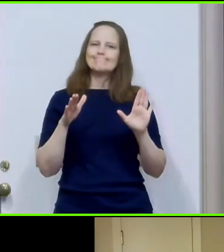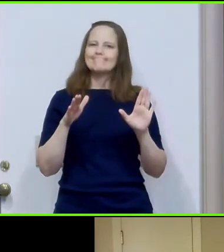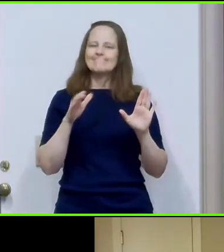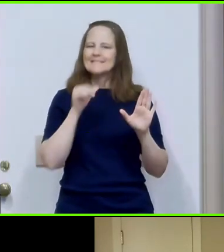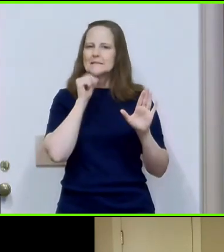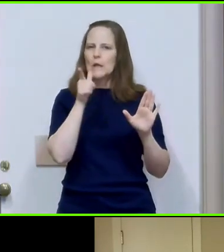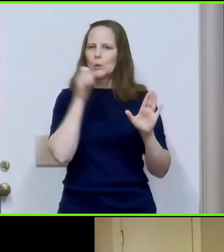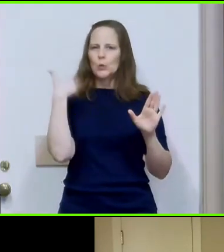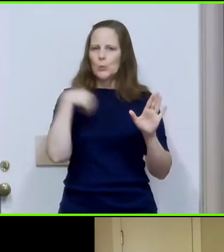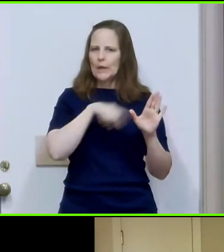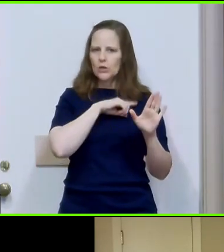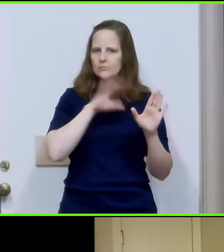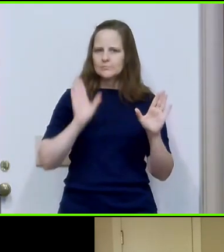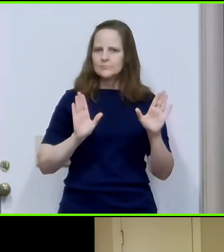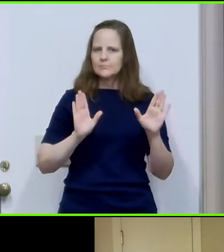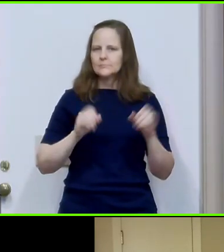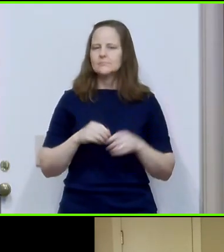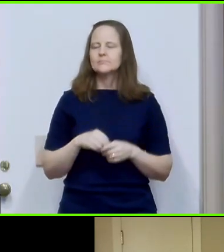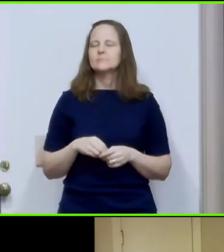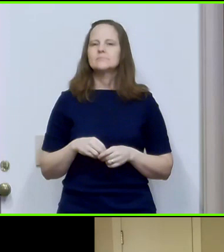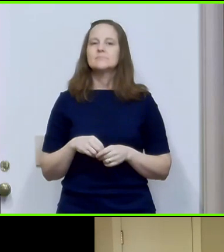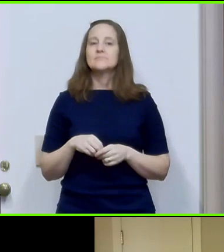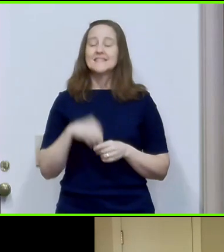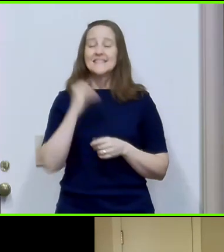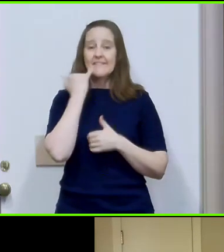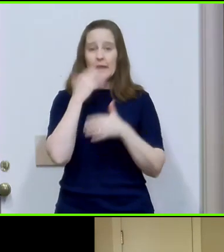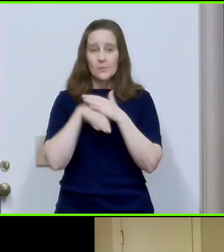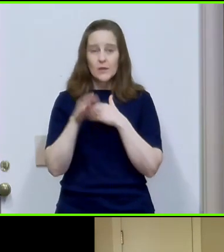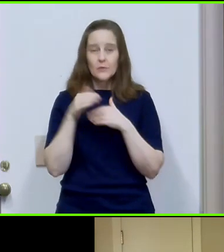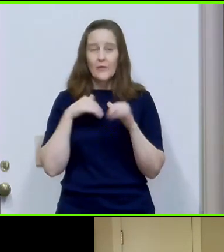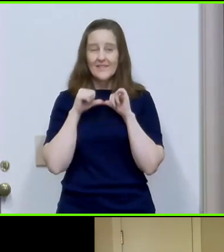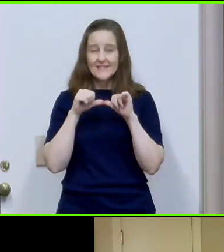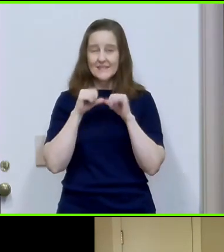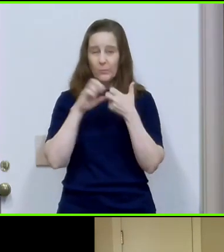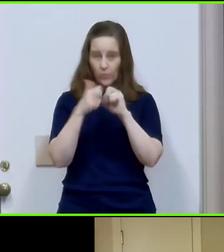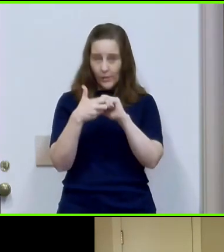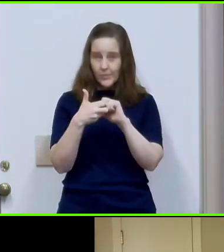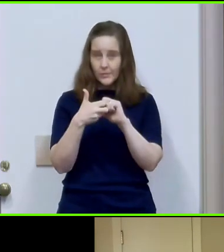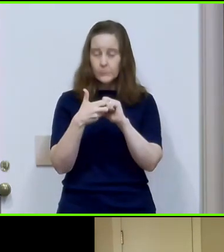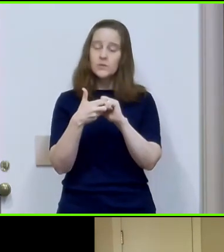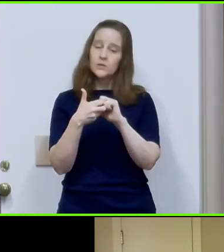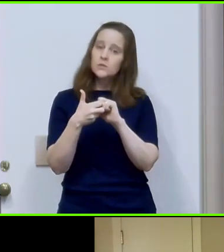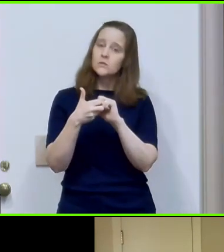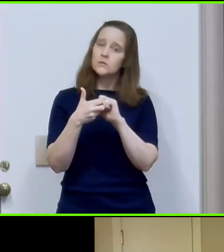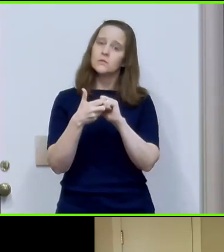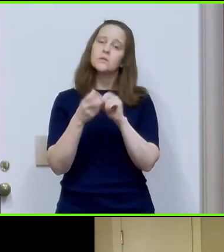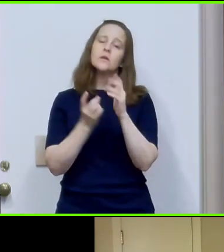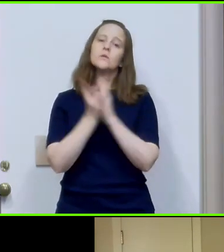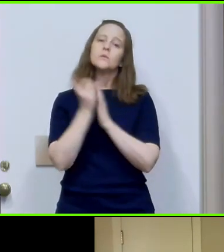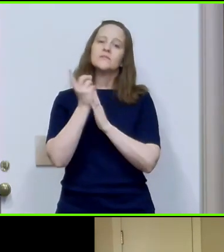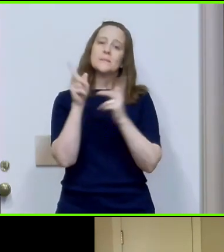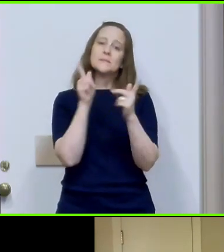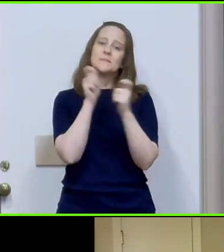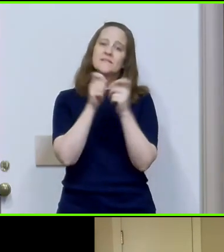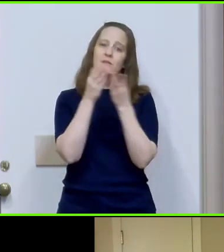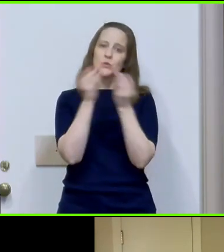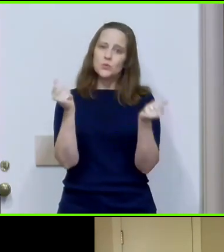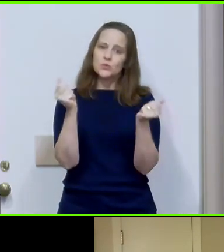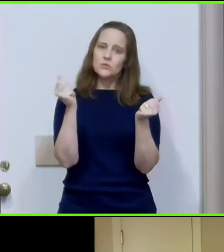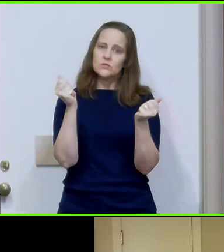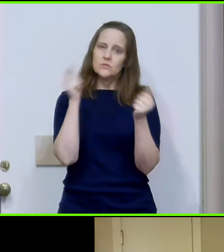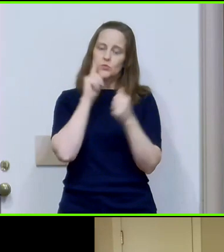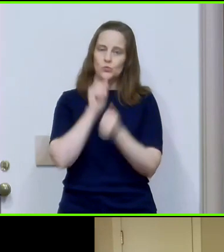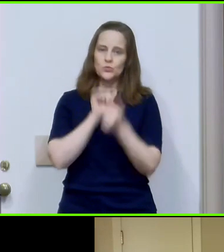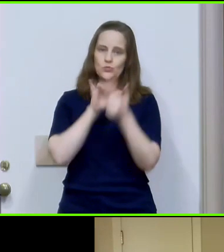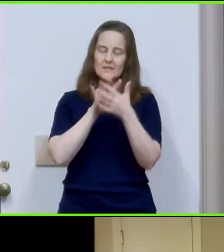are. But as these come in, if we have consistent problems, then we'll develop specific solutions addressing